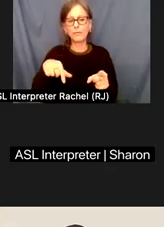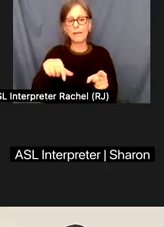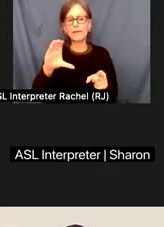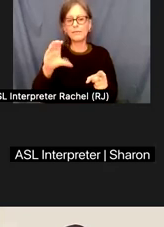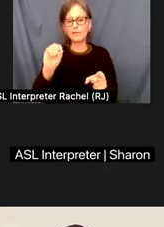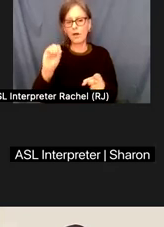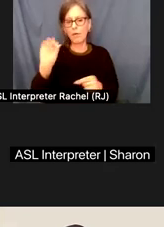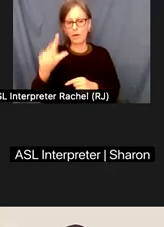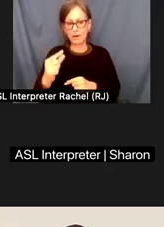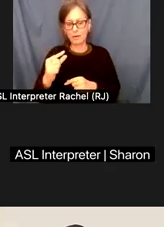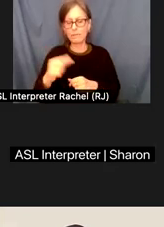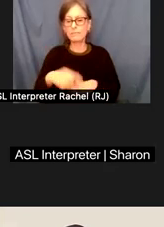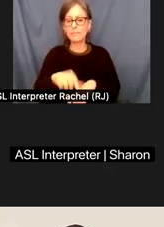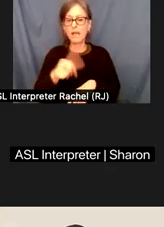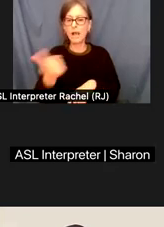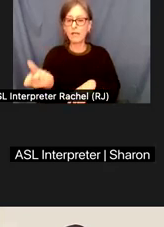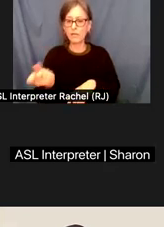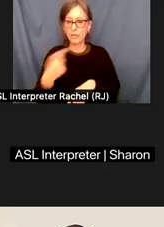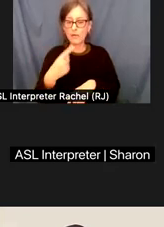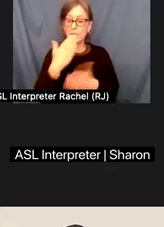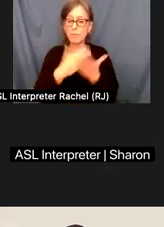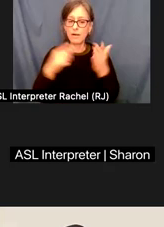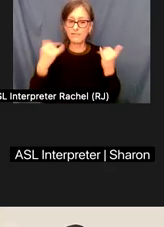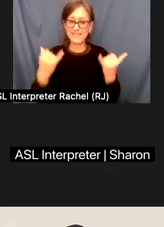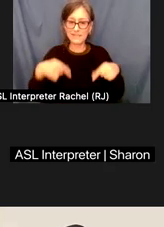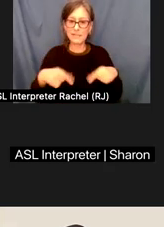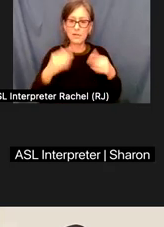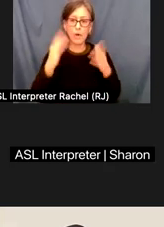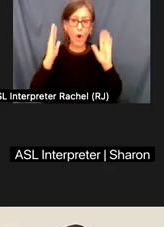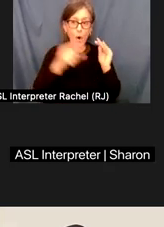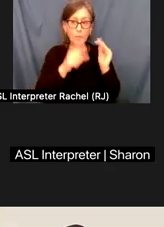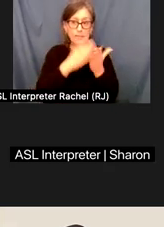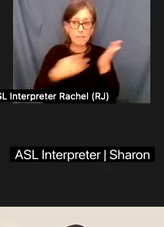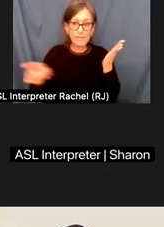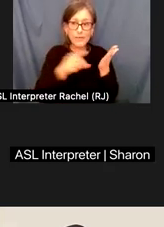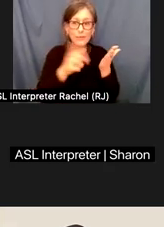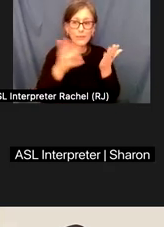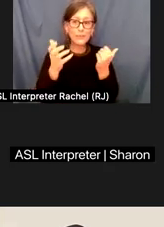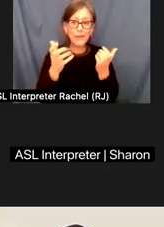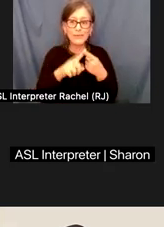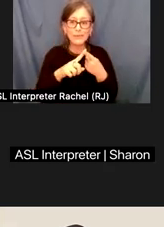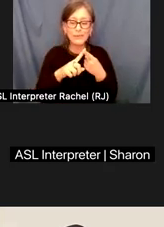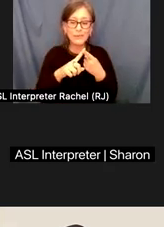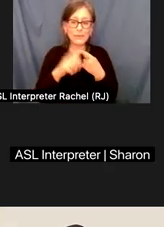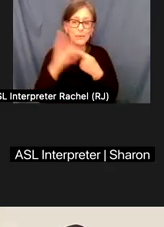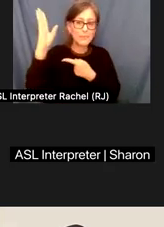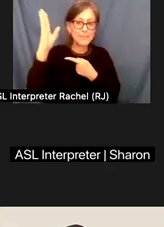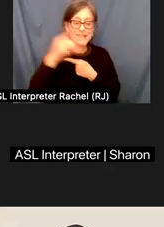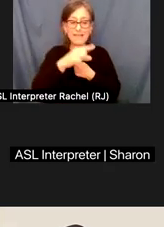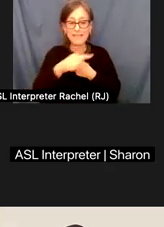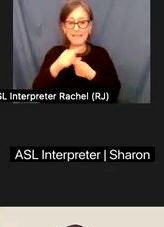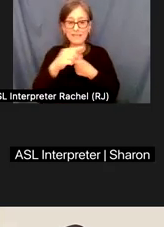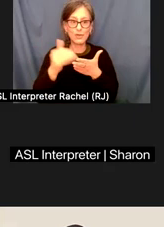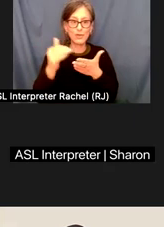And then a great question, Lars Eric. Part of what we're doing today is also hoping that some of you may want to present the